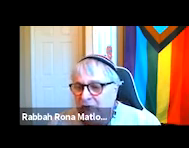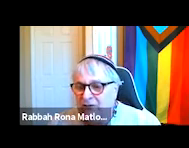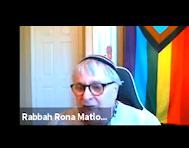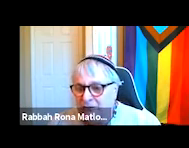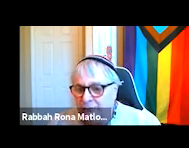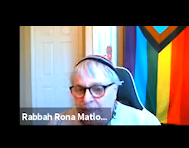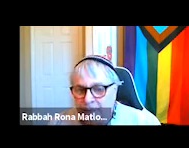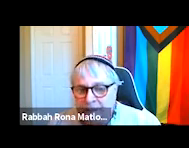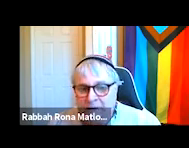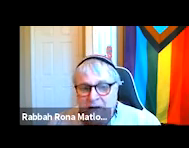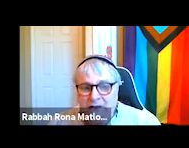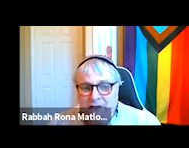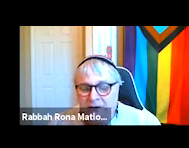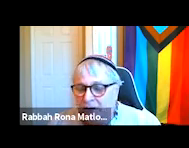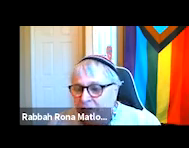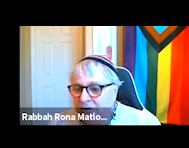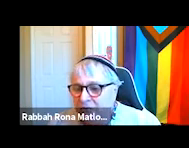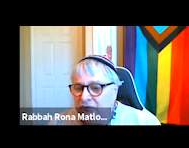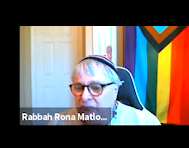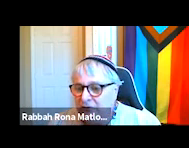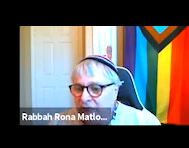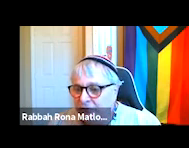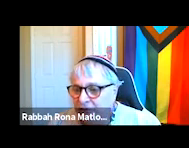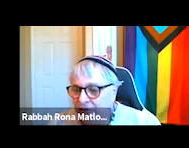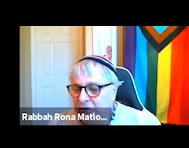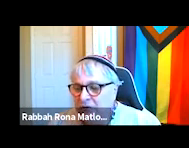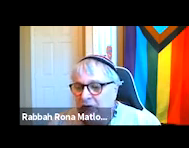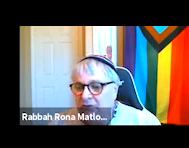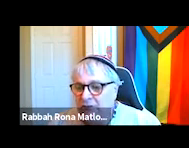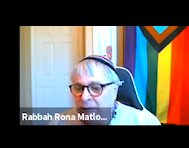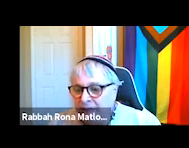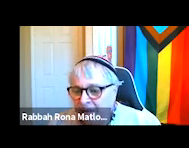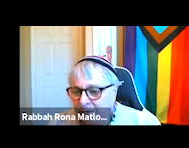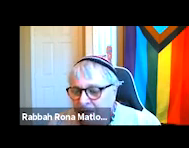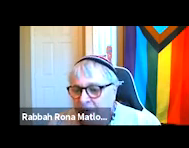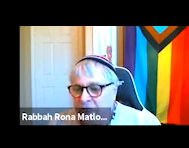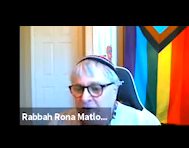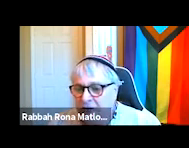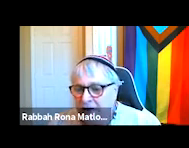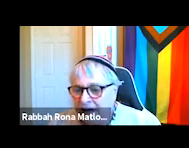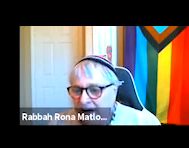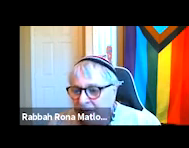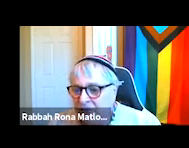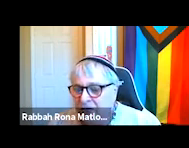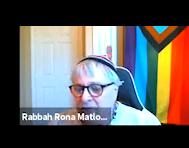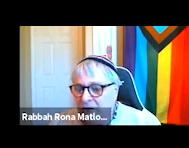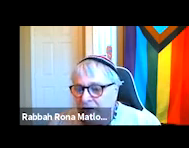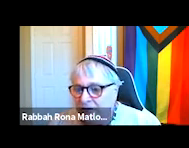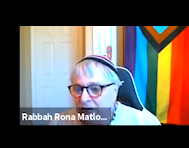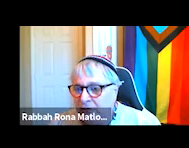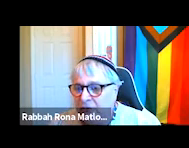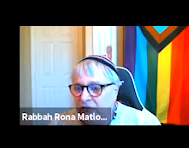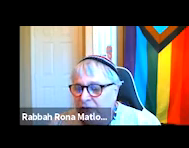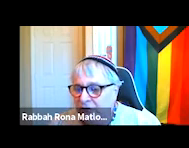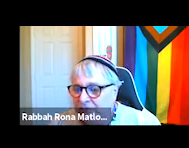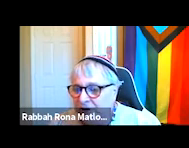of identity. The Adam, which is metaphor for humanity, was both male and female. In